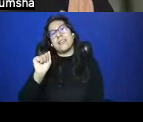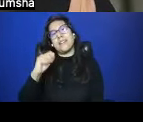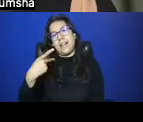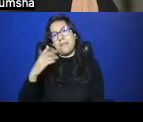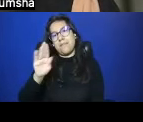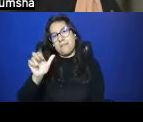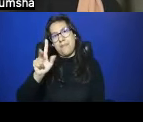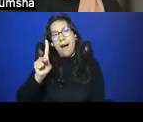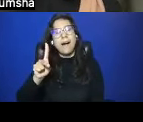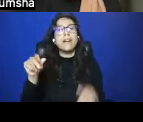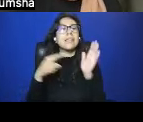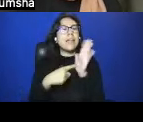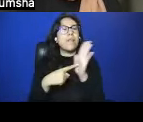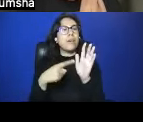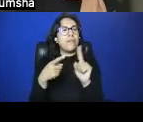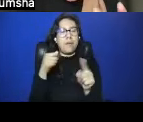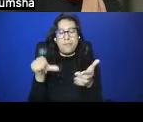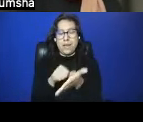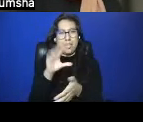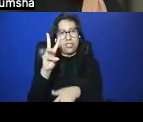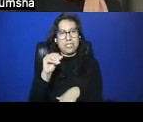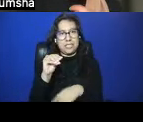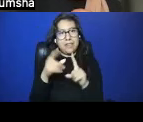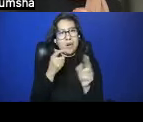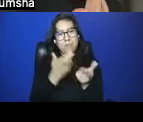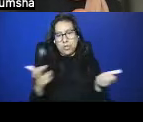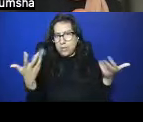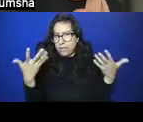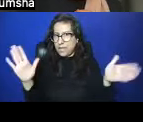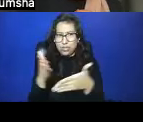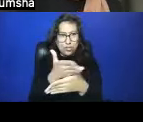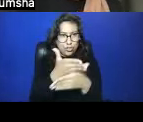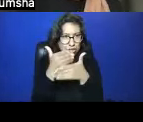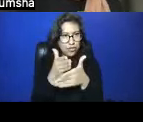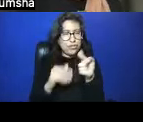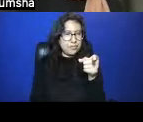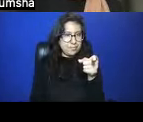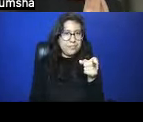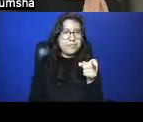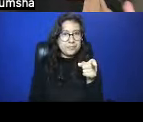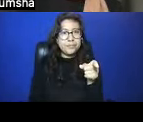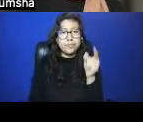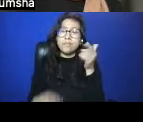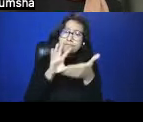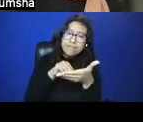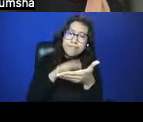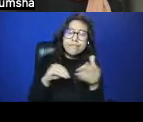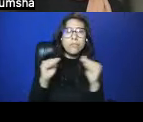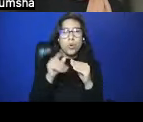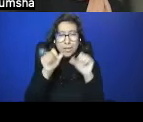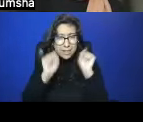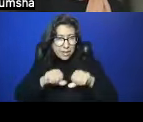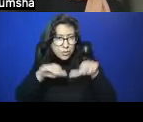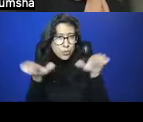examples are from page 60 in the resource that we've shared with you all today. You can learn more about what you can